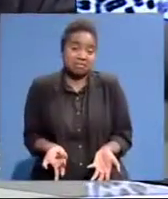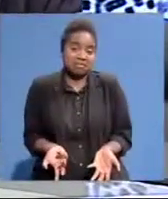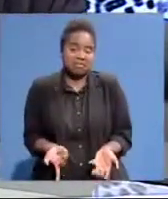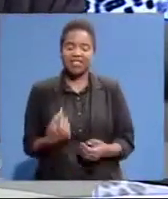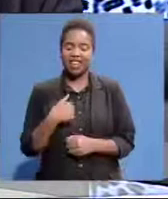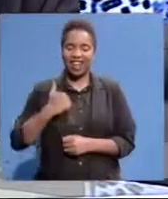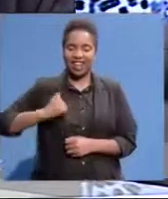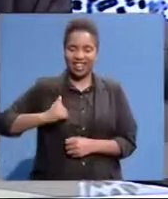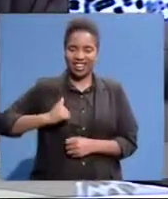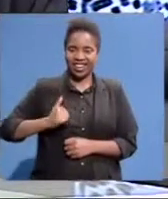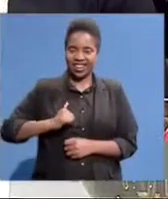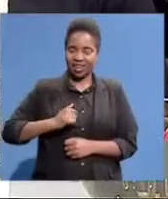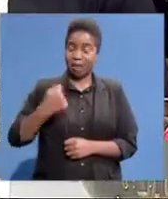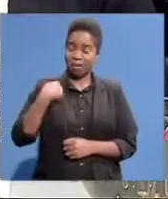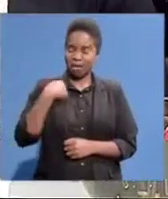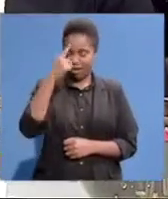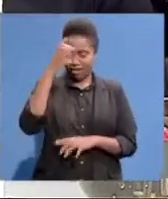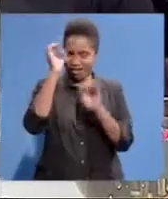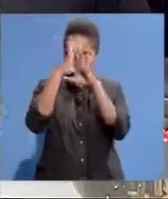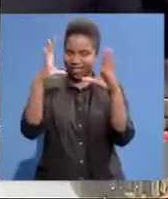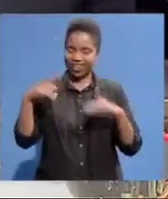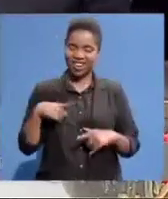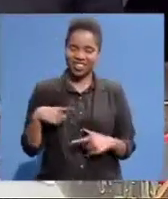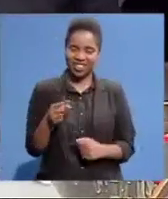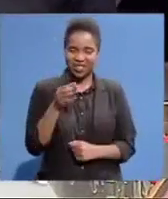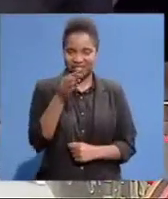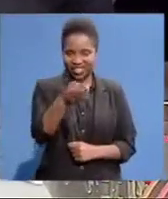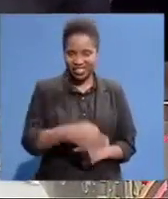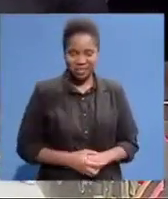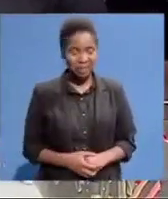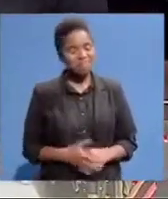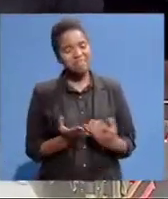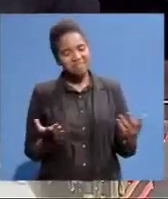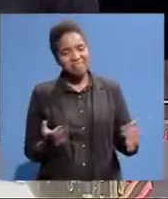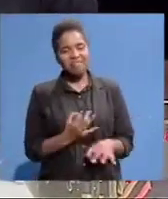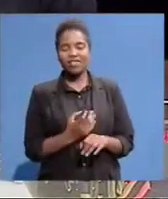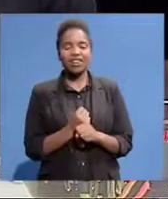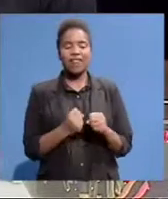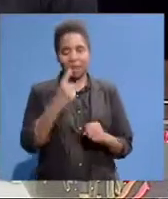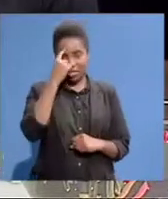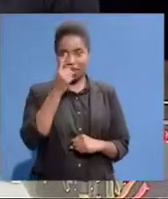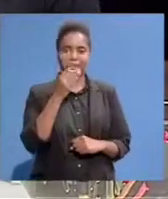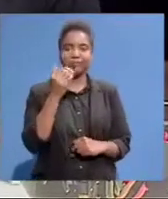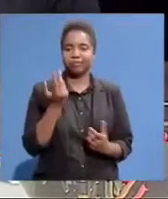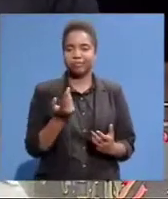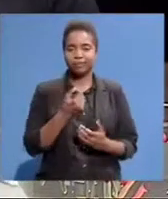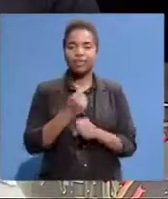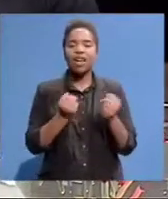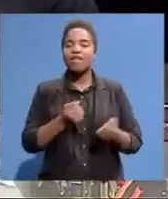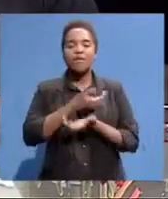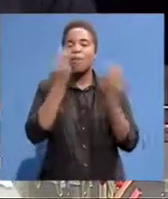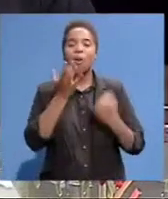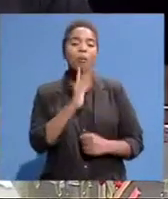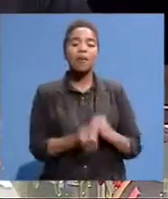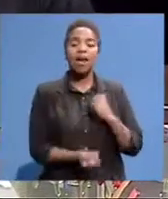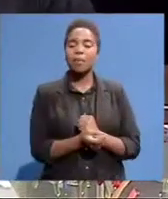I predicted something that I didn't think would ever happen. But Tata, there were many things we couldn't predict at the time, you know, and the regime at the time